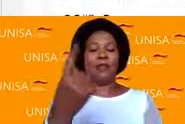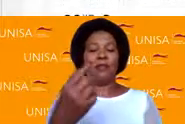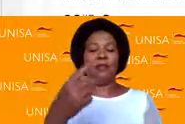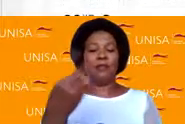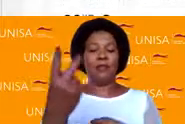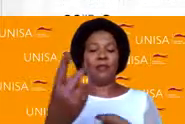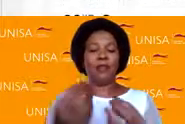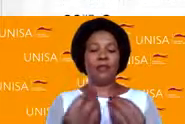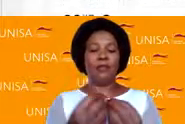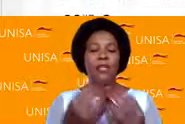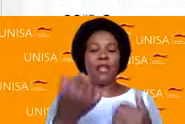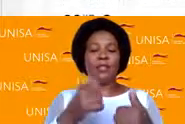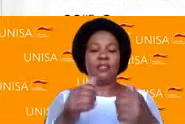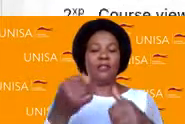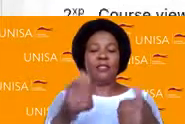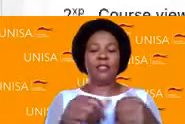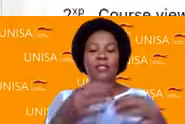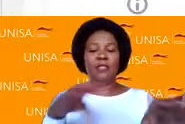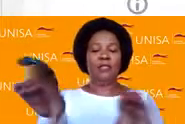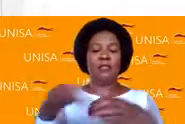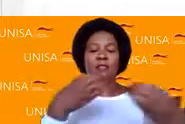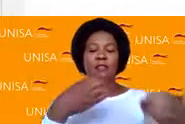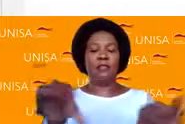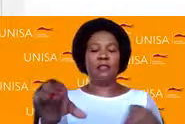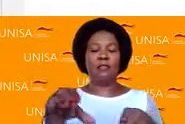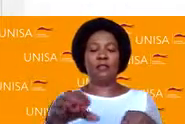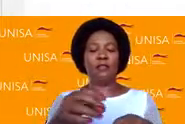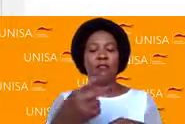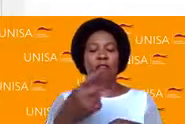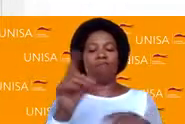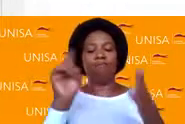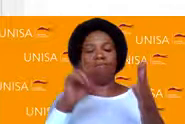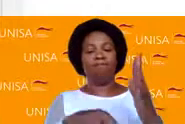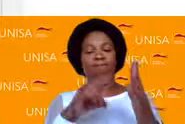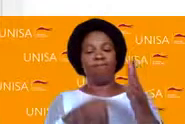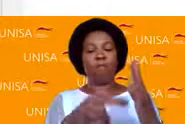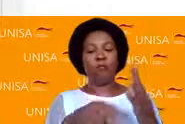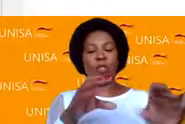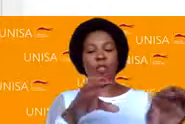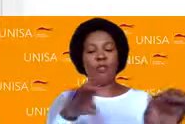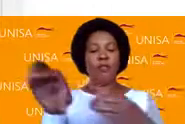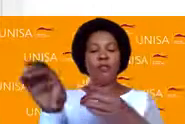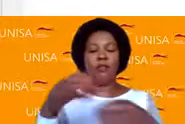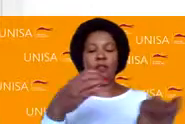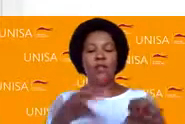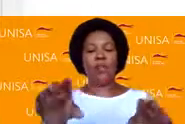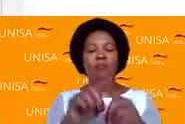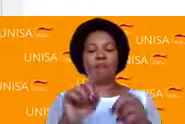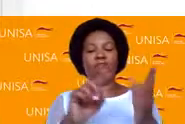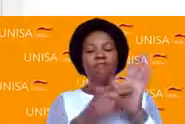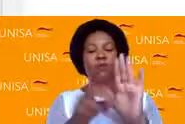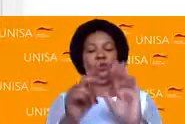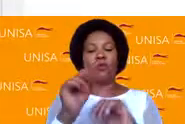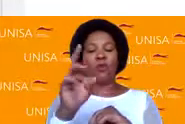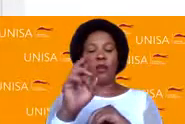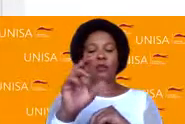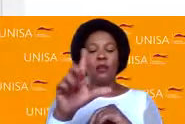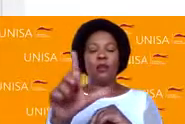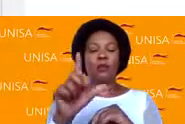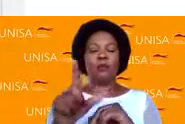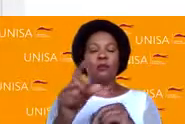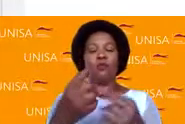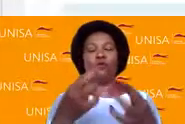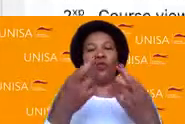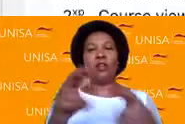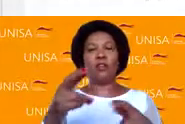be activities, and we'll look at the forum activity now. Just a quick example of a URL, for instance, is also a resource